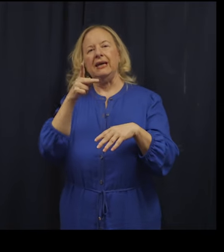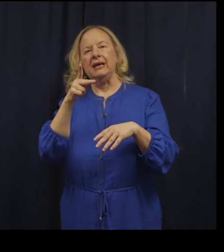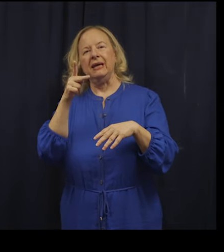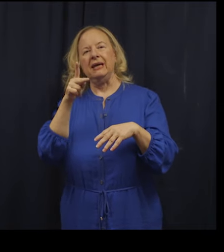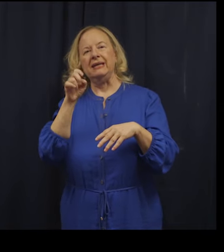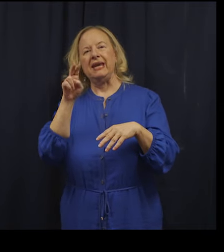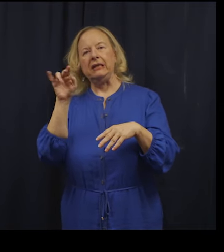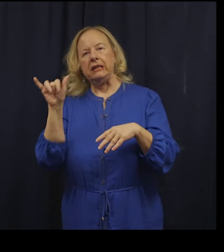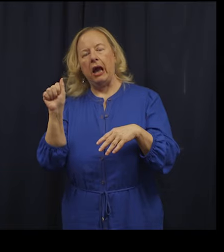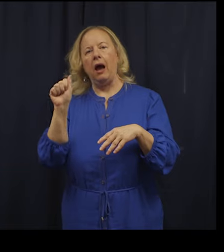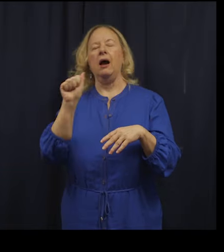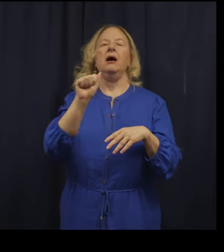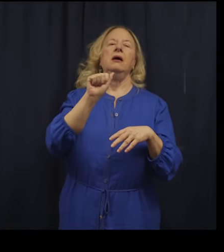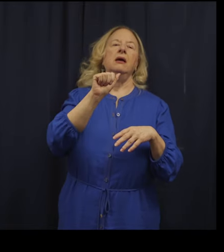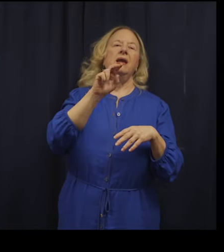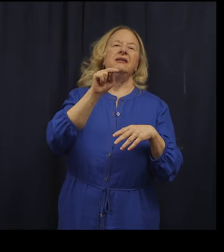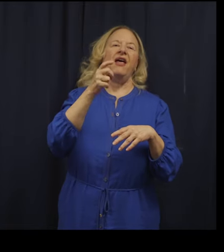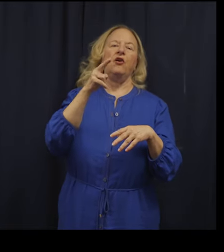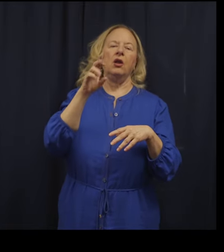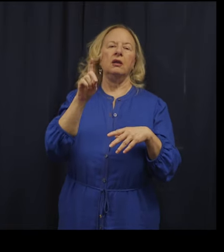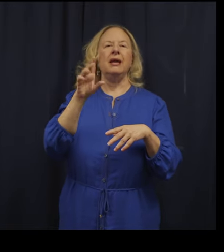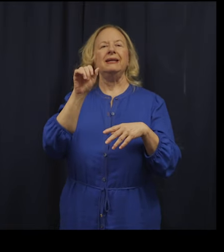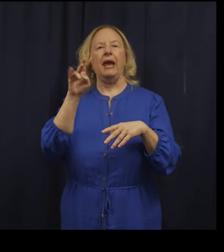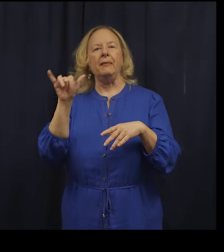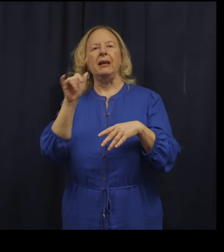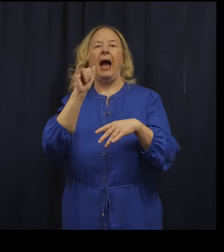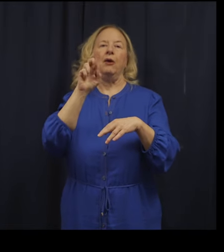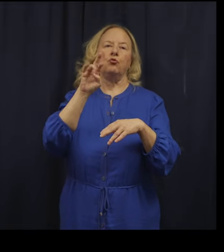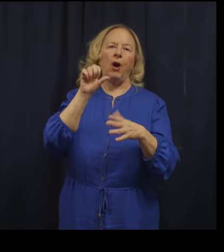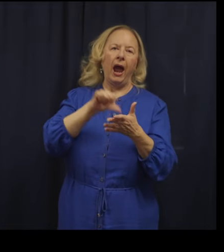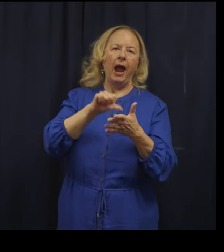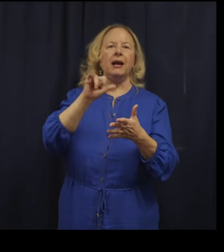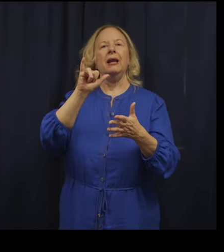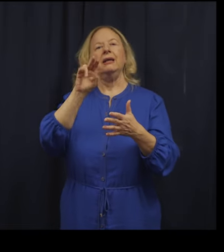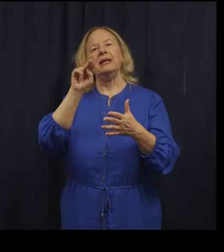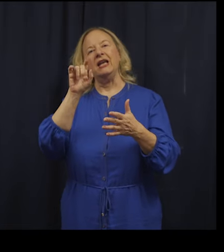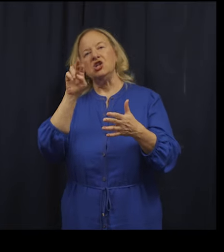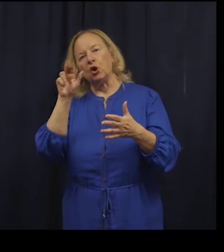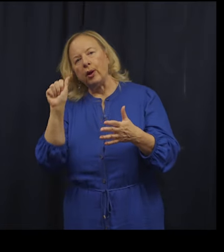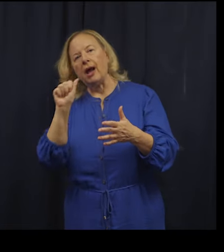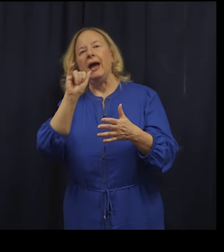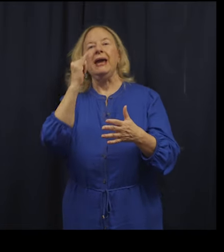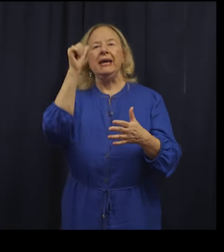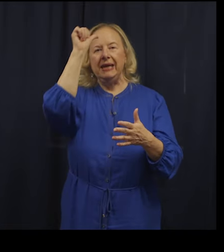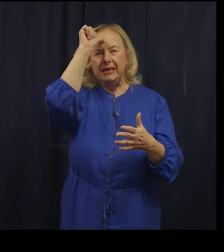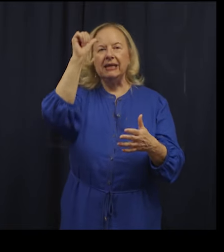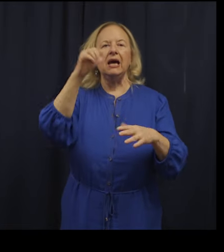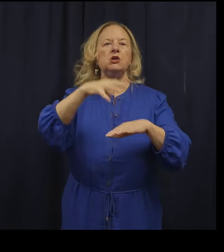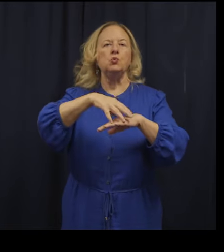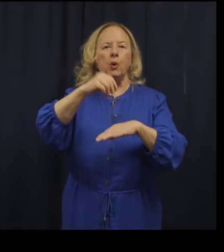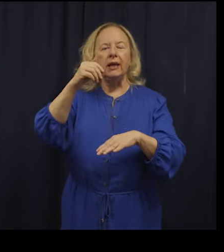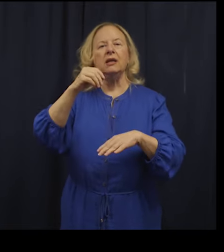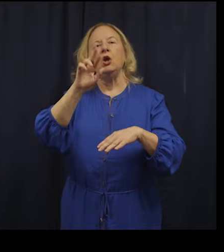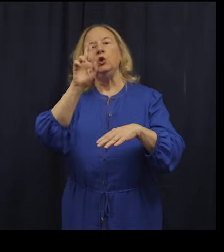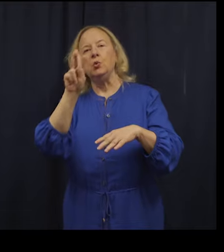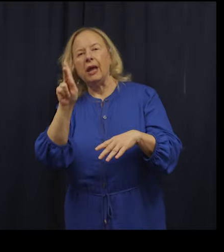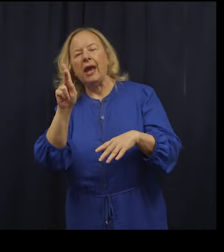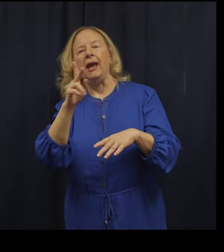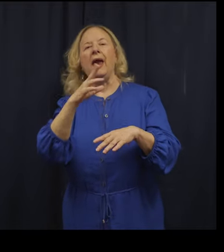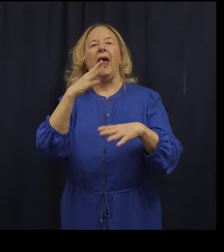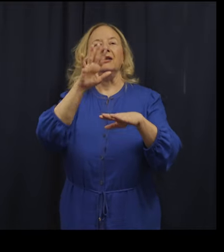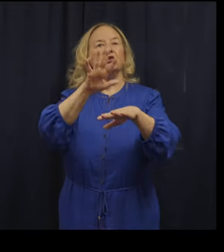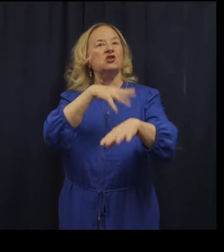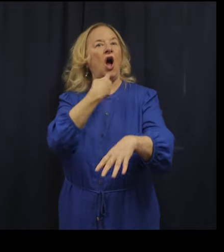Kenya, the Netherlands, the Cayman Islands, Iraq, Nigeria, India, Sweden, UK,